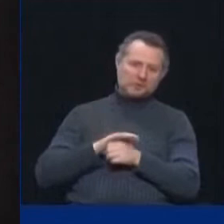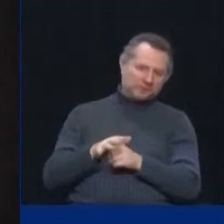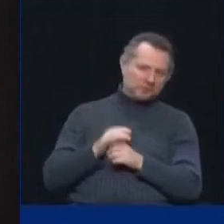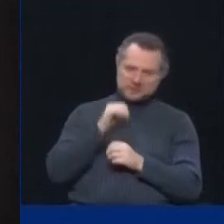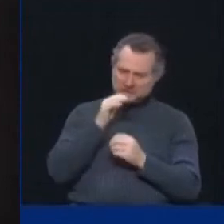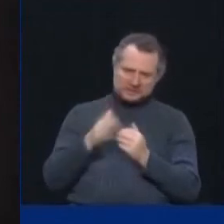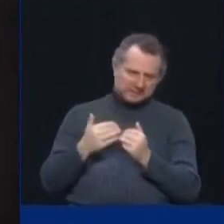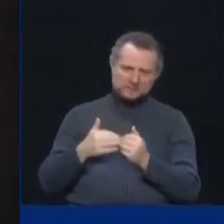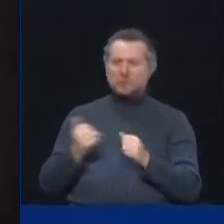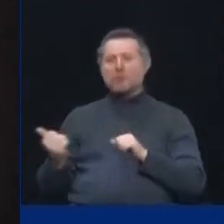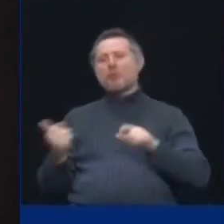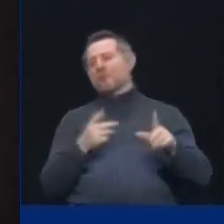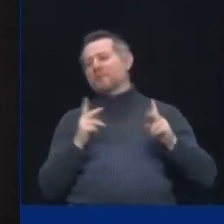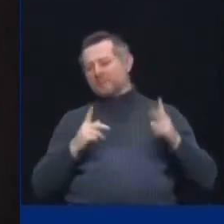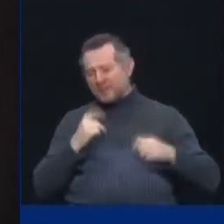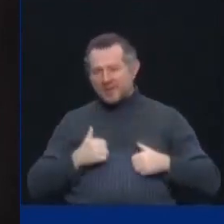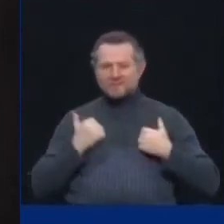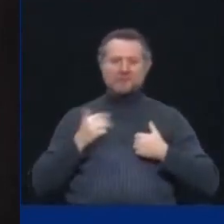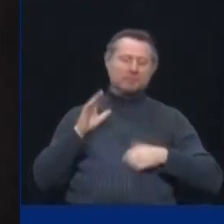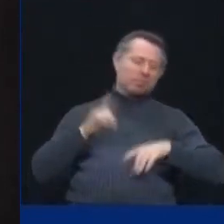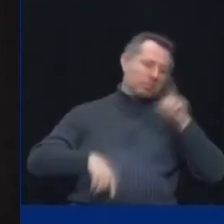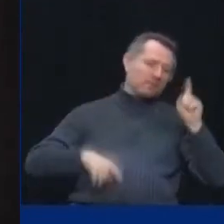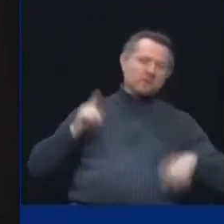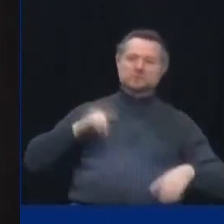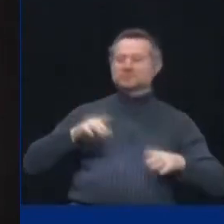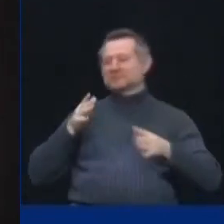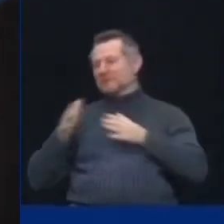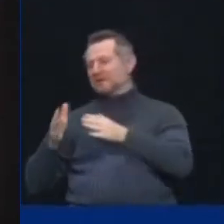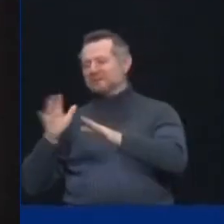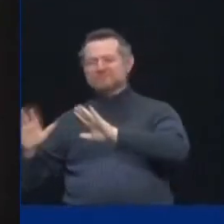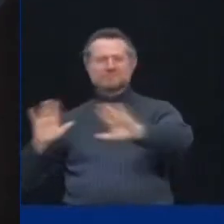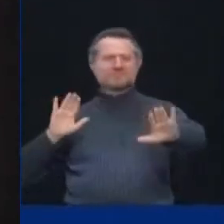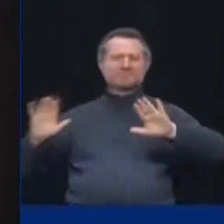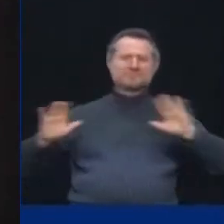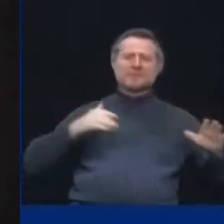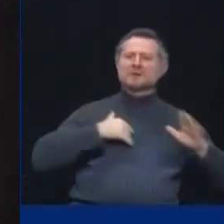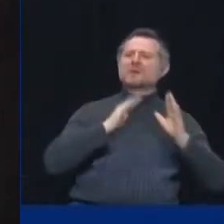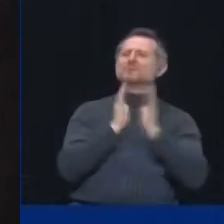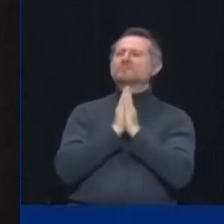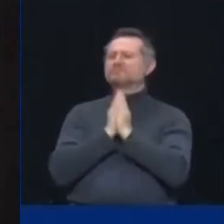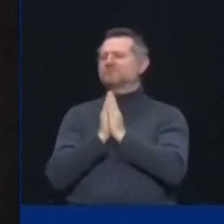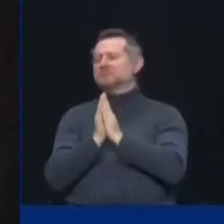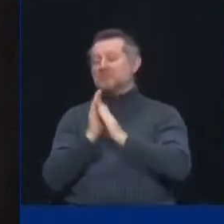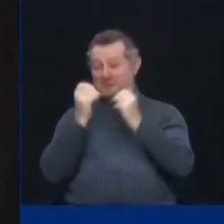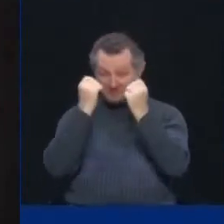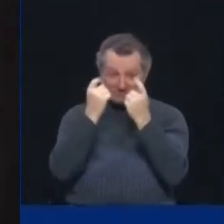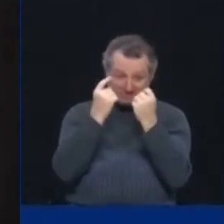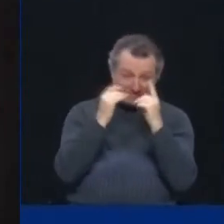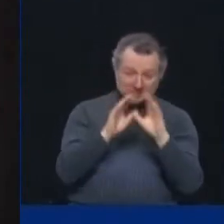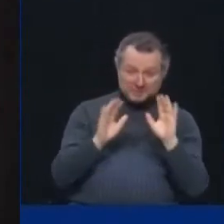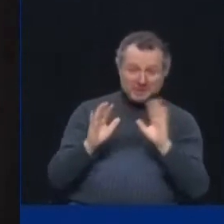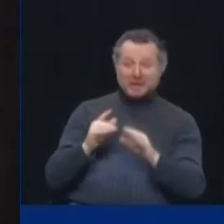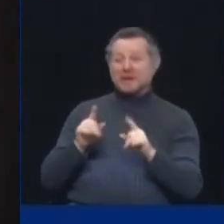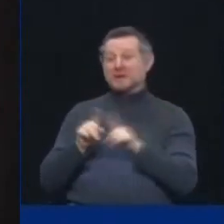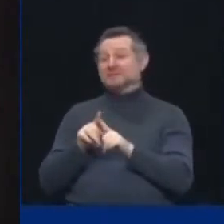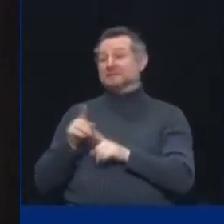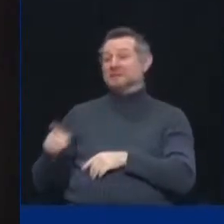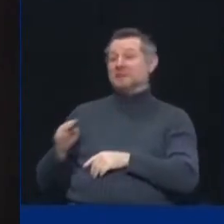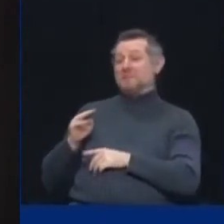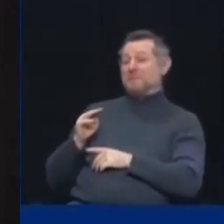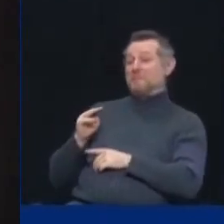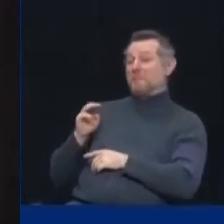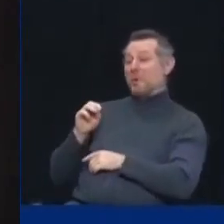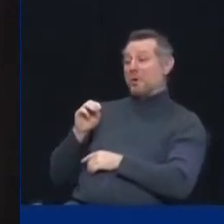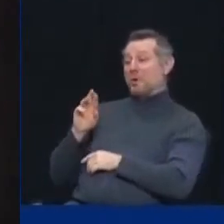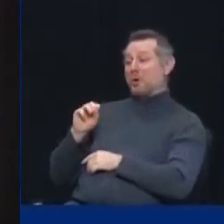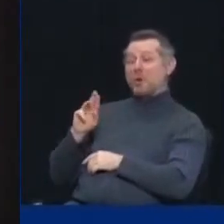survived it in varying degrees and so on. But like the borough president said, and I wanted to, really